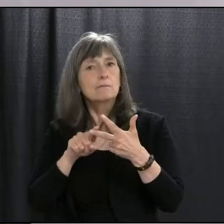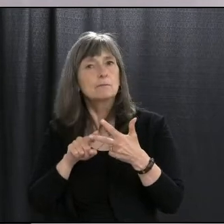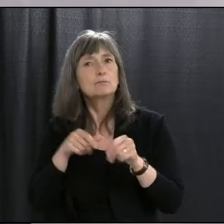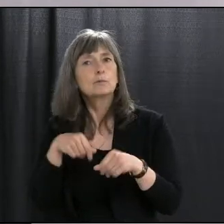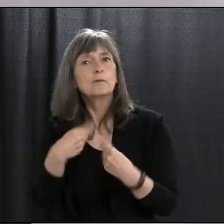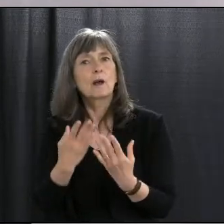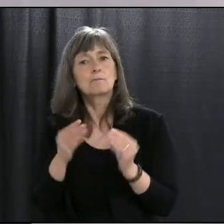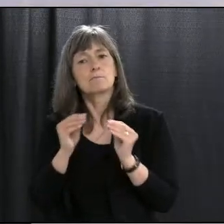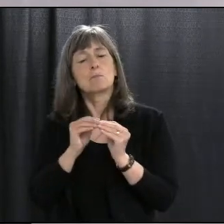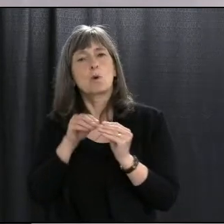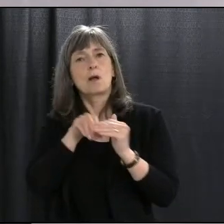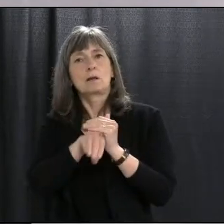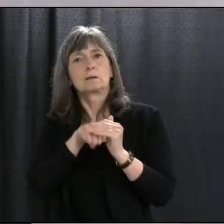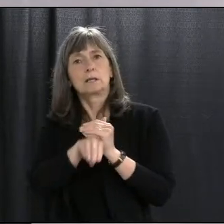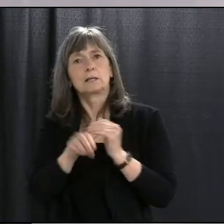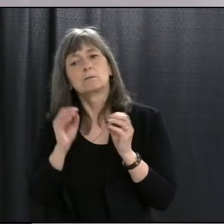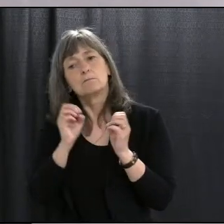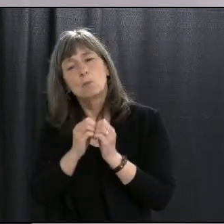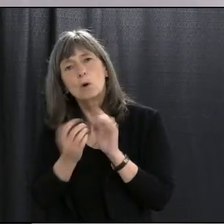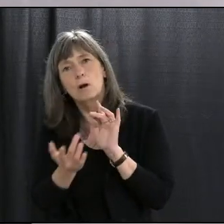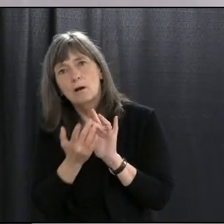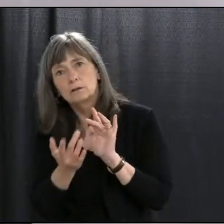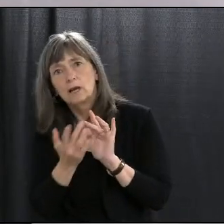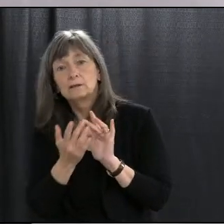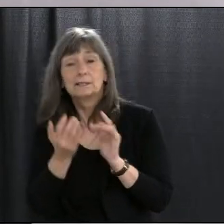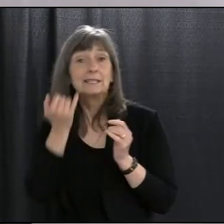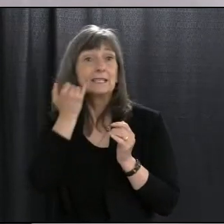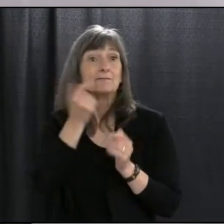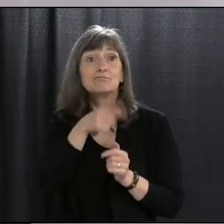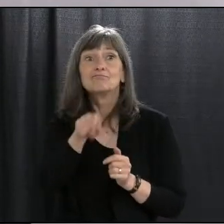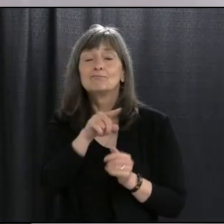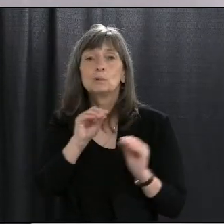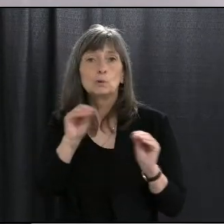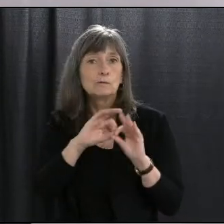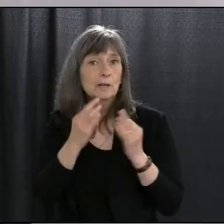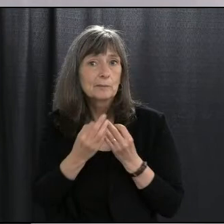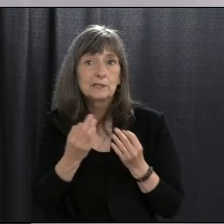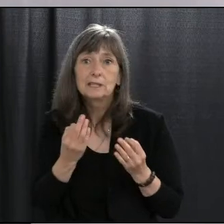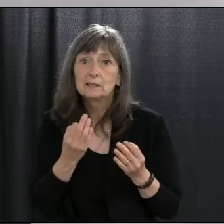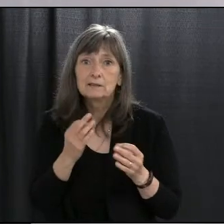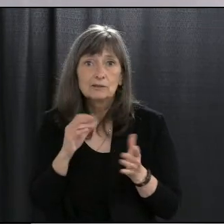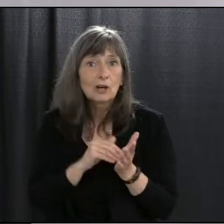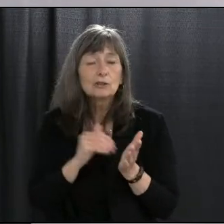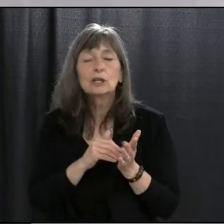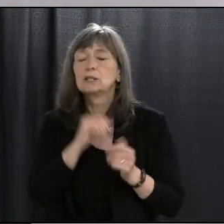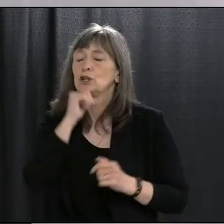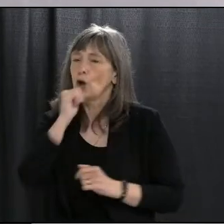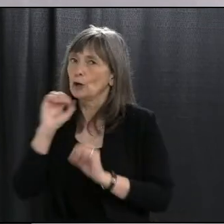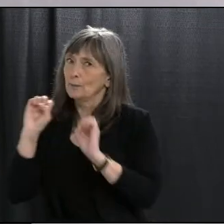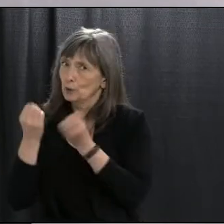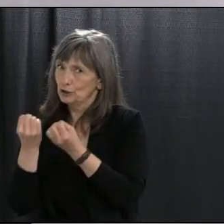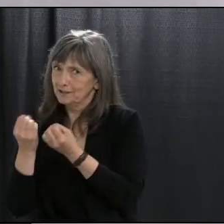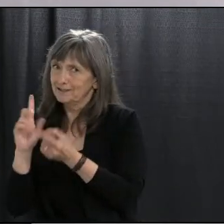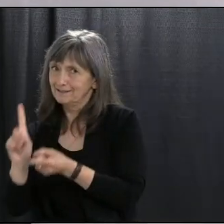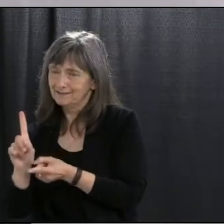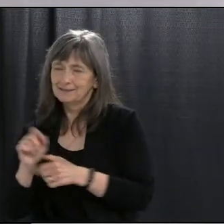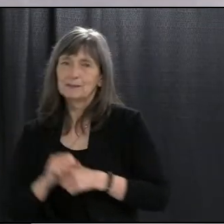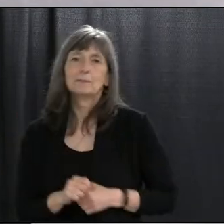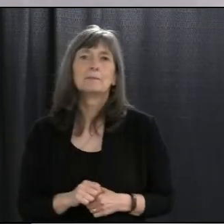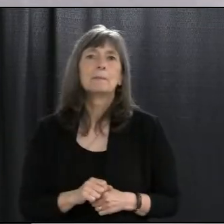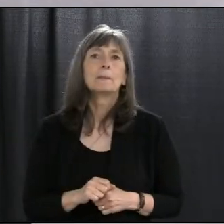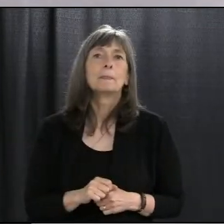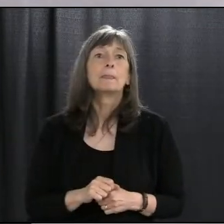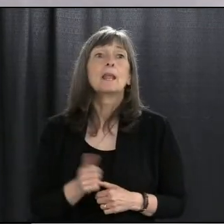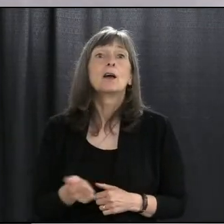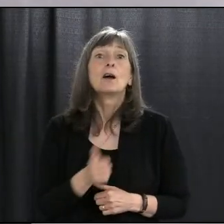to primary care for patients who do not have a family doctor and have non-urgent care. And the other announcement concerning the